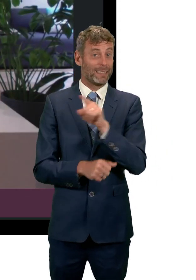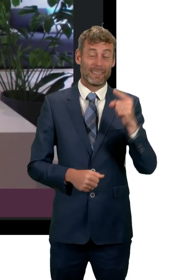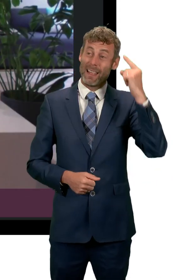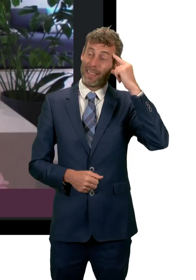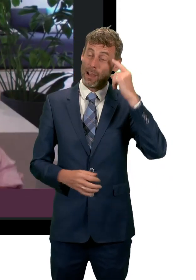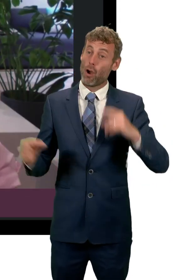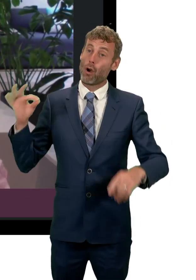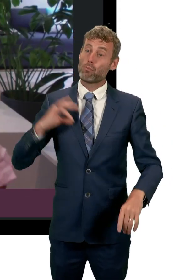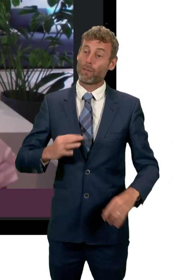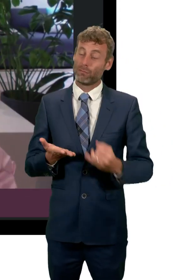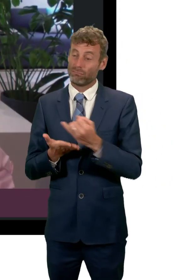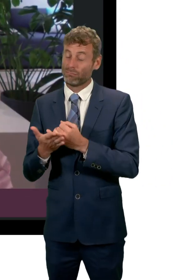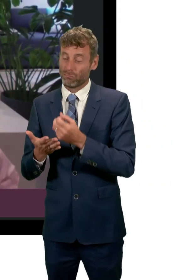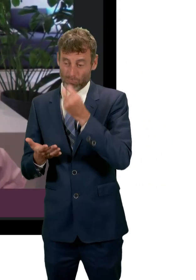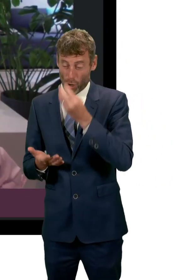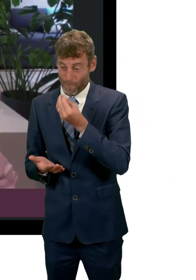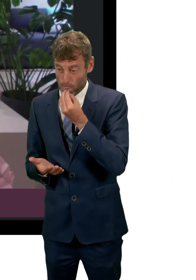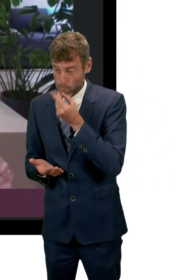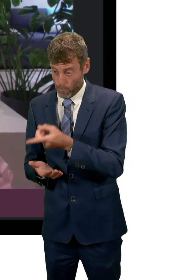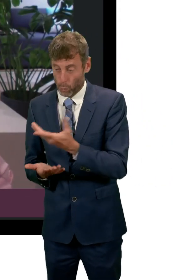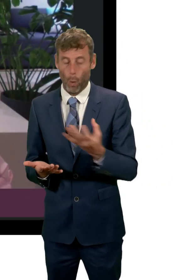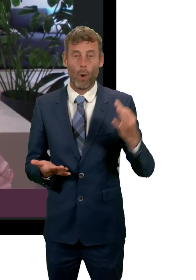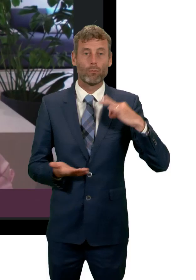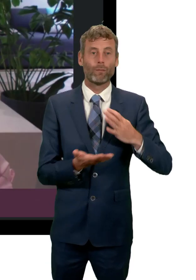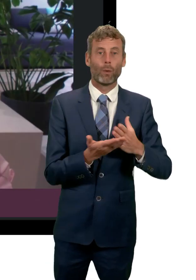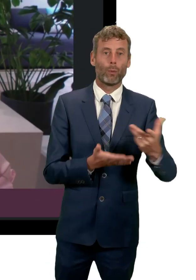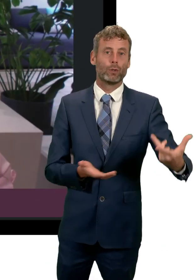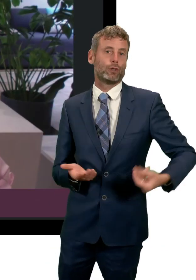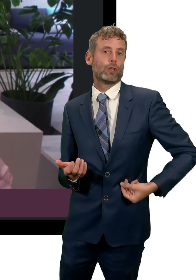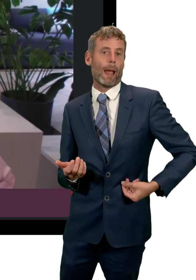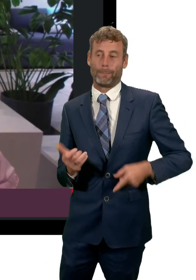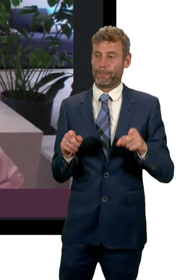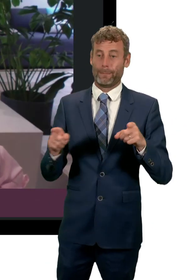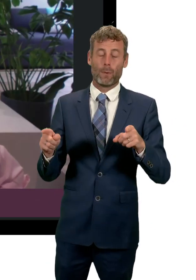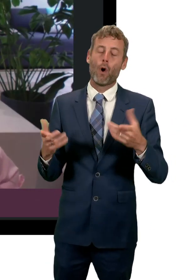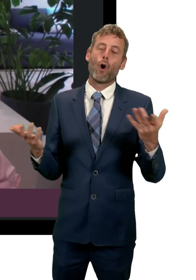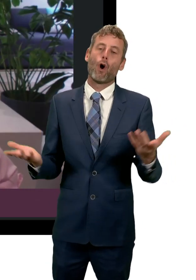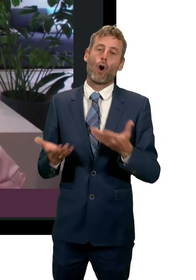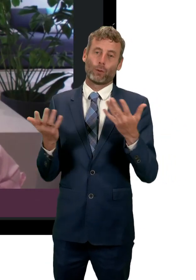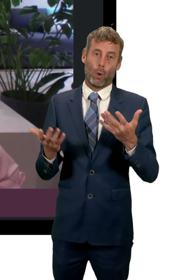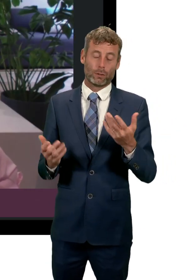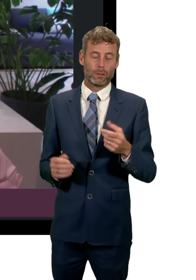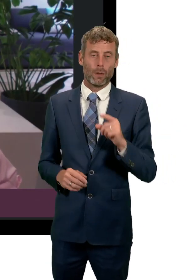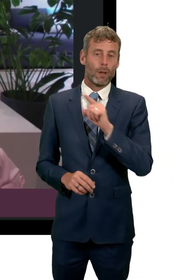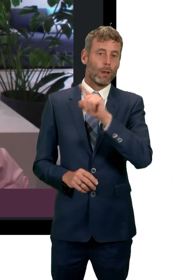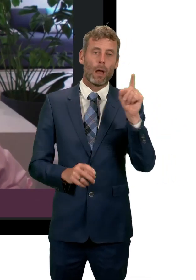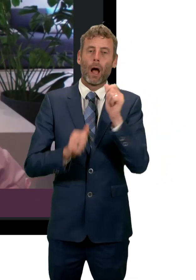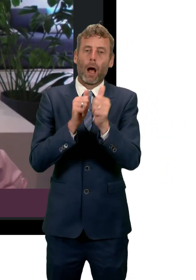big pharma through injectables? And we see this time and time again. Profit will seek where profit can be made